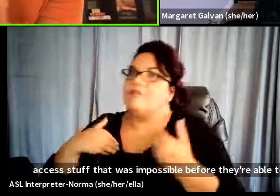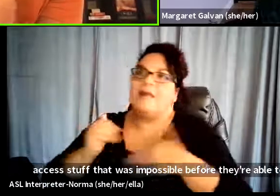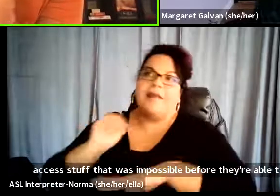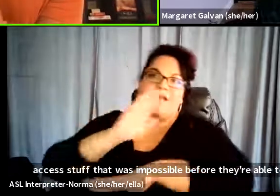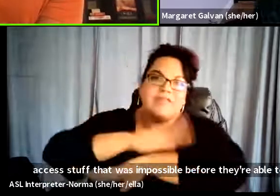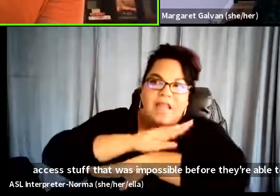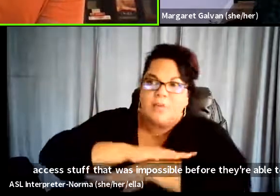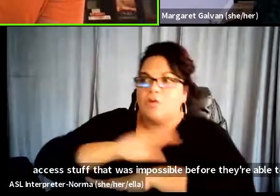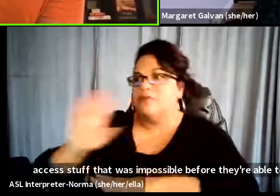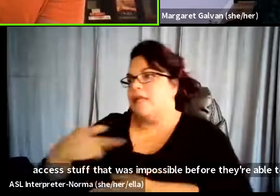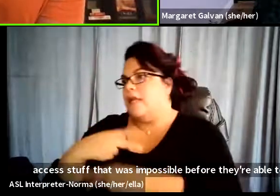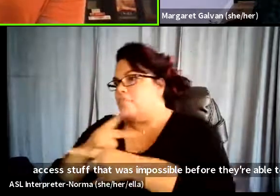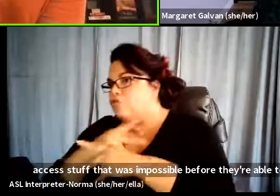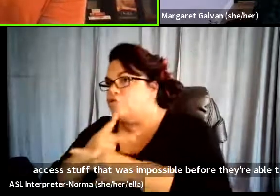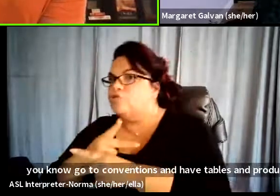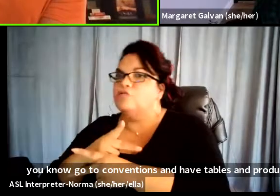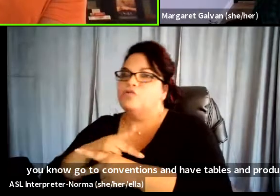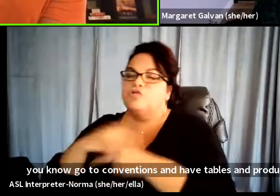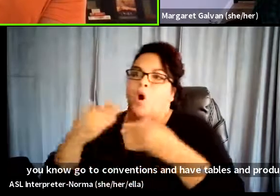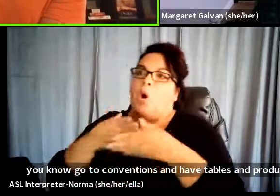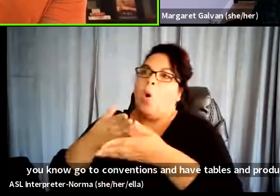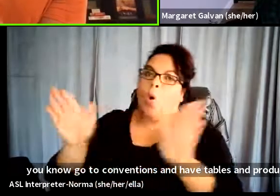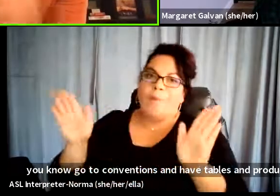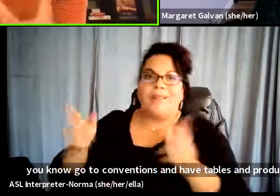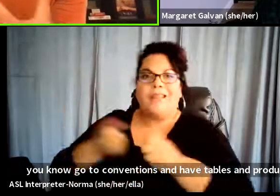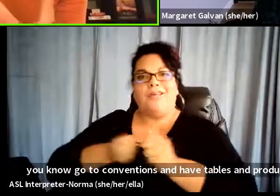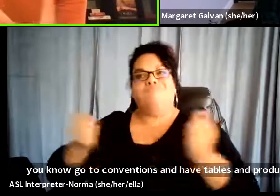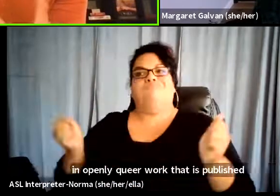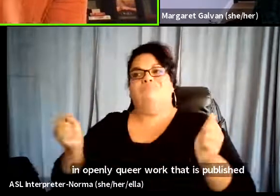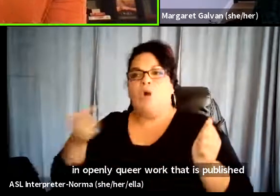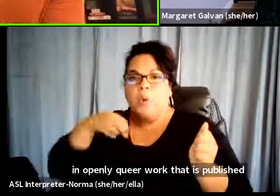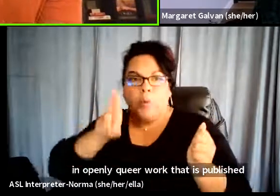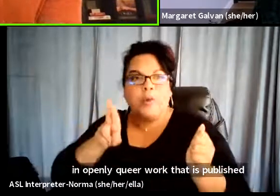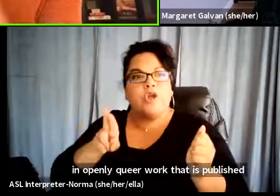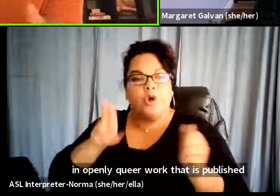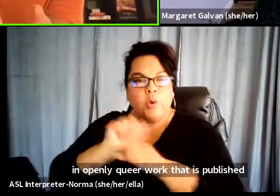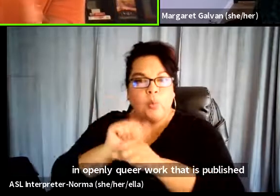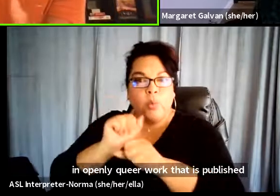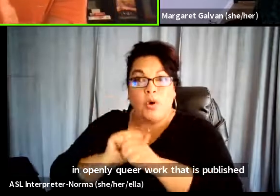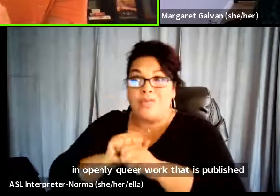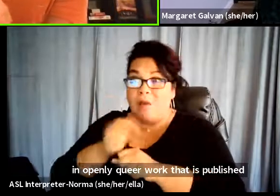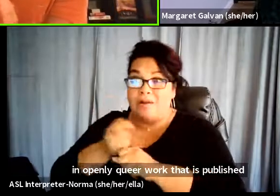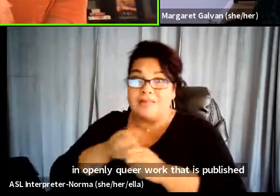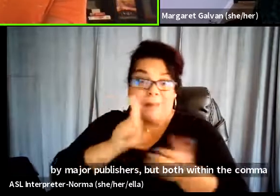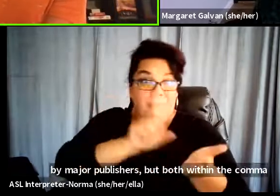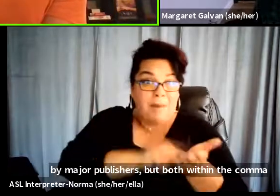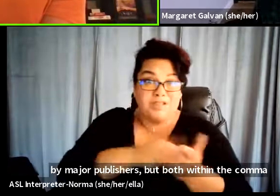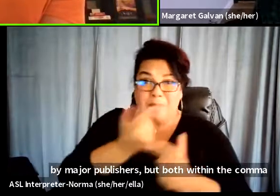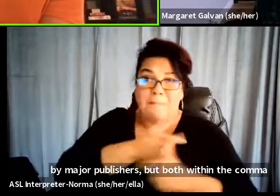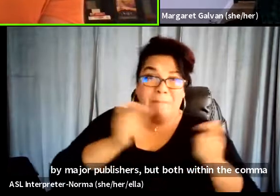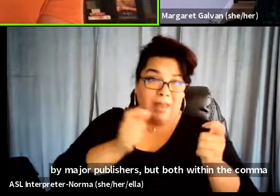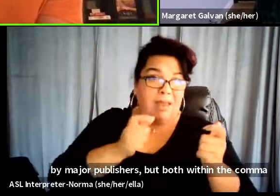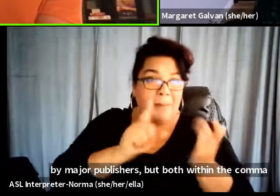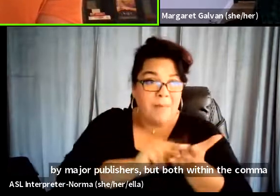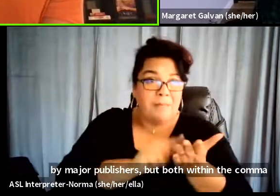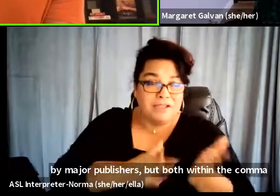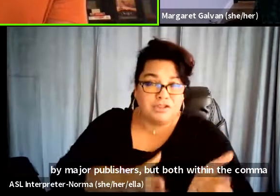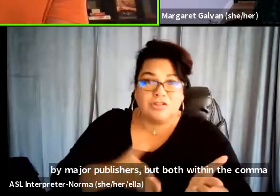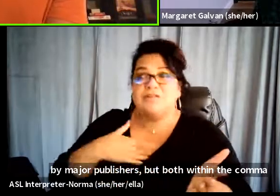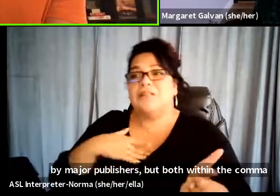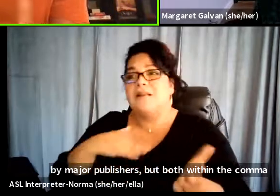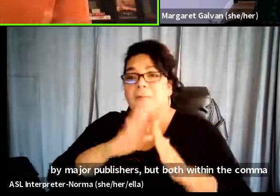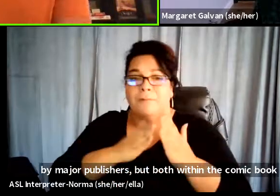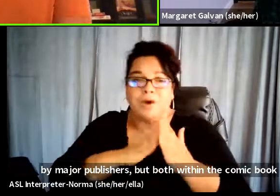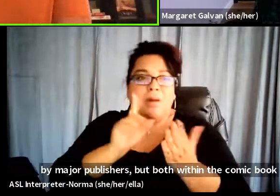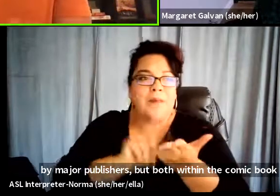produce, you know, openly queer work that is published by major publishers, but both within the comic book industry and within the book publishing industry,